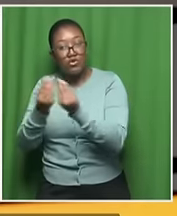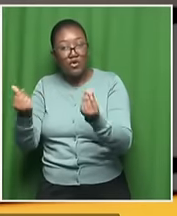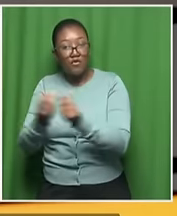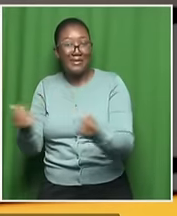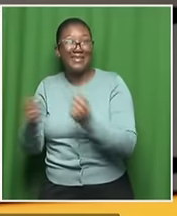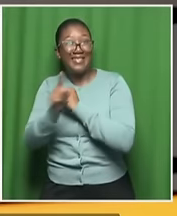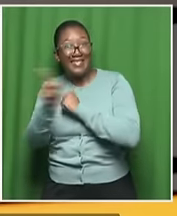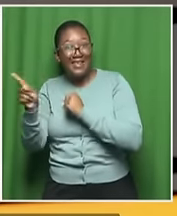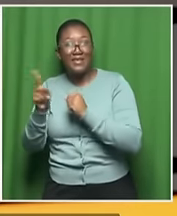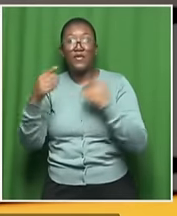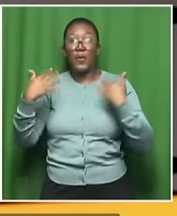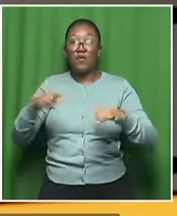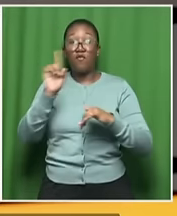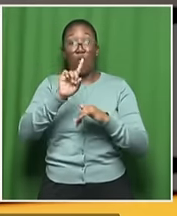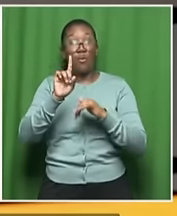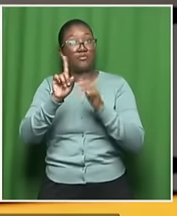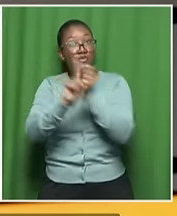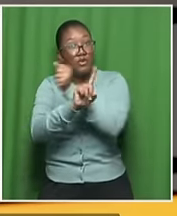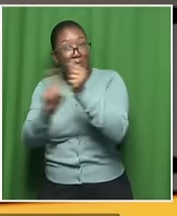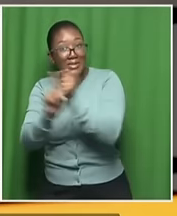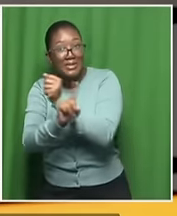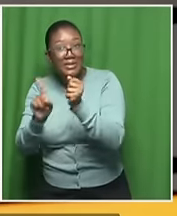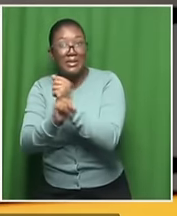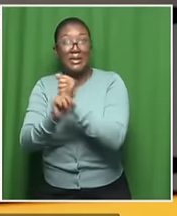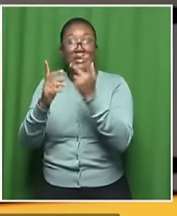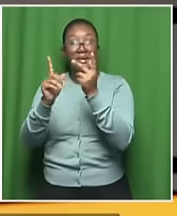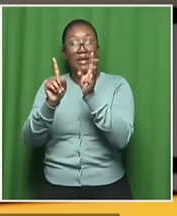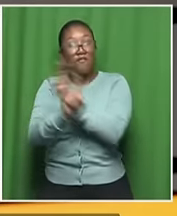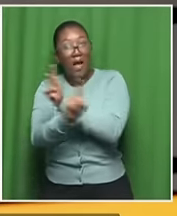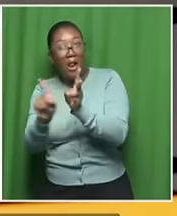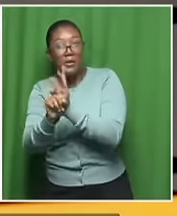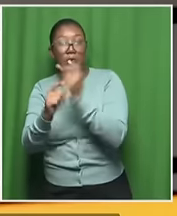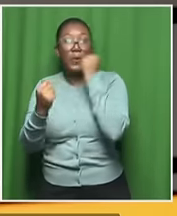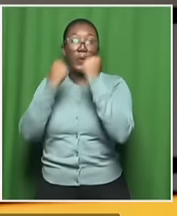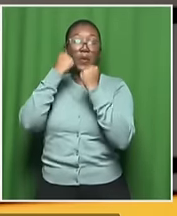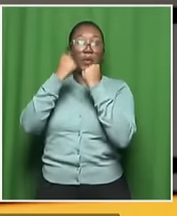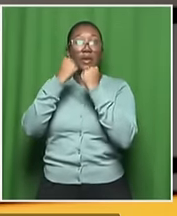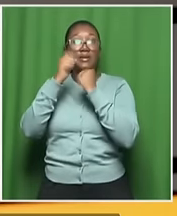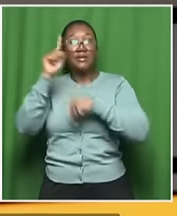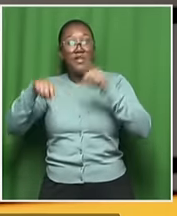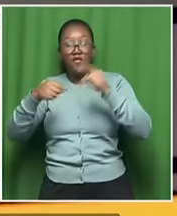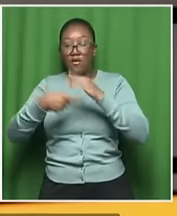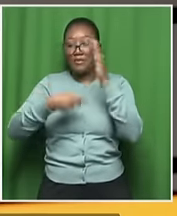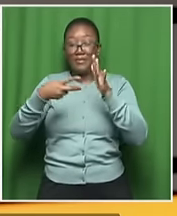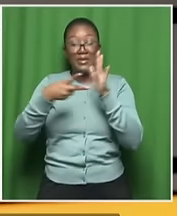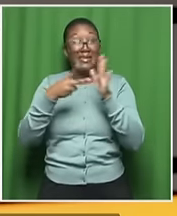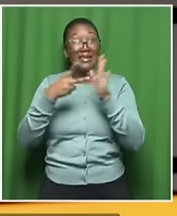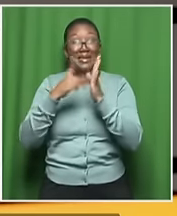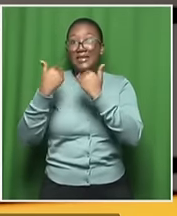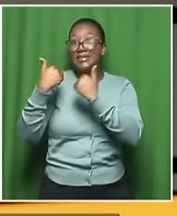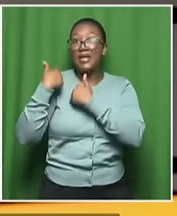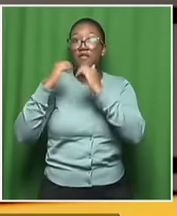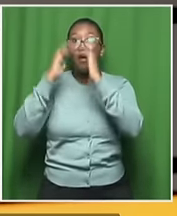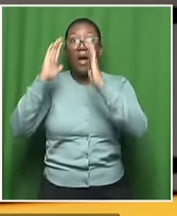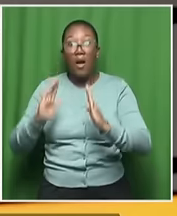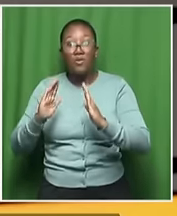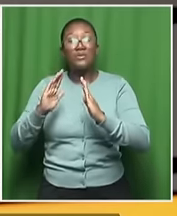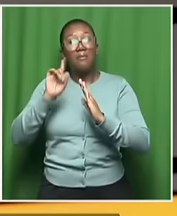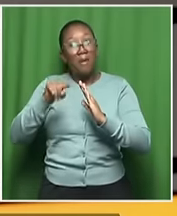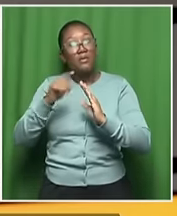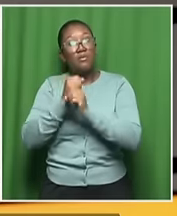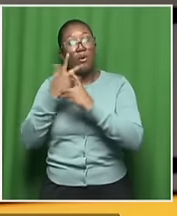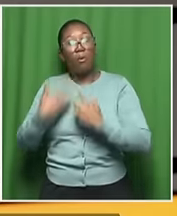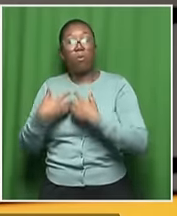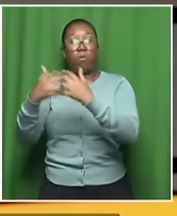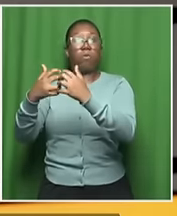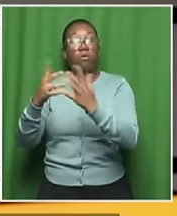it comes to domestic violence, it must be actually a priority. Safe houses. But we must not just say there are safe houses.